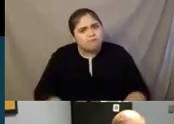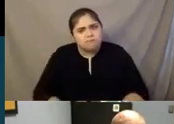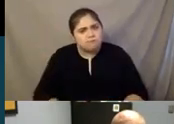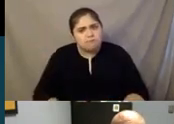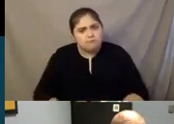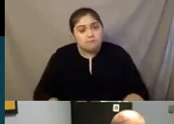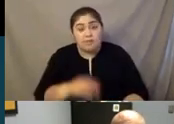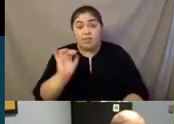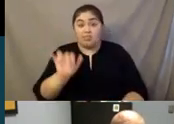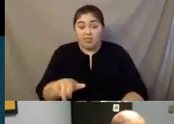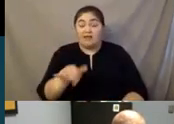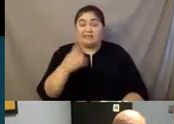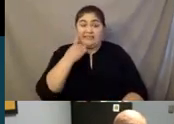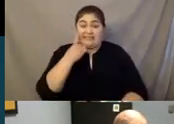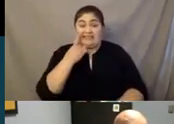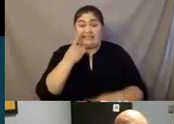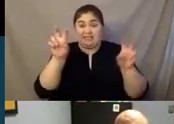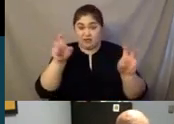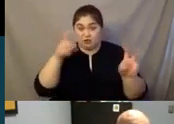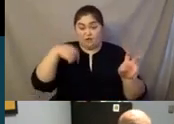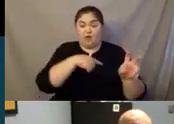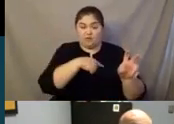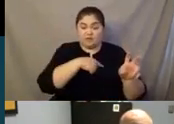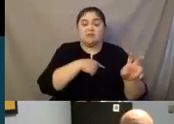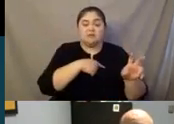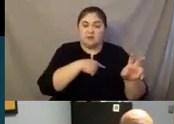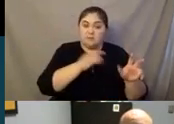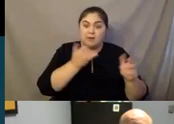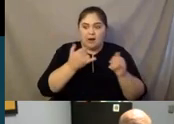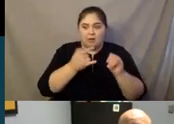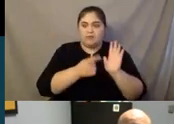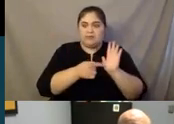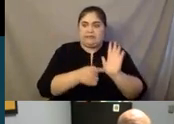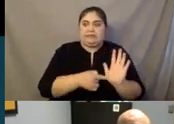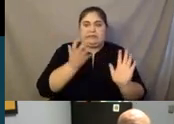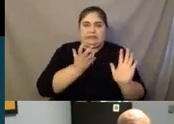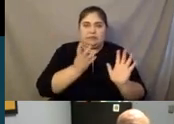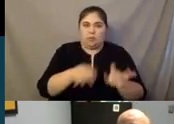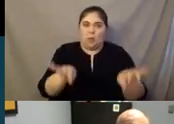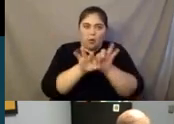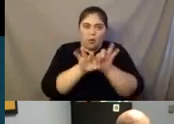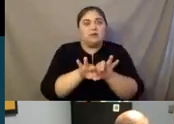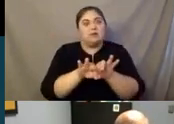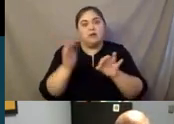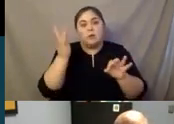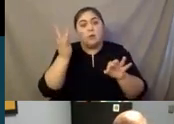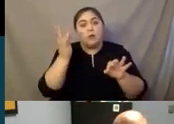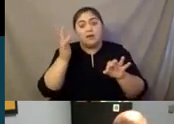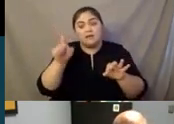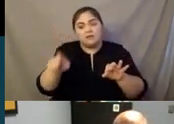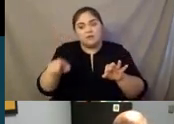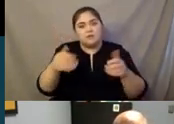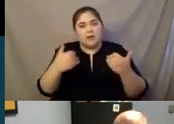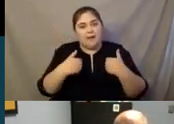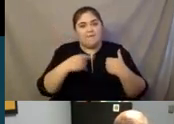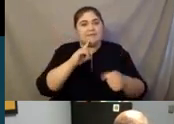That's always an issue for us in any event, but it's just heightened when, because there is supposed to be a dedicated room